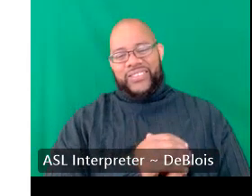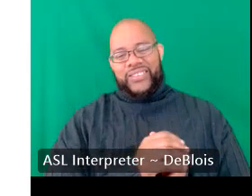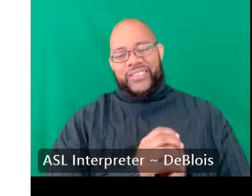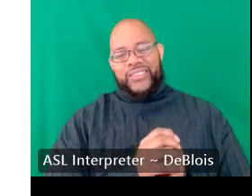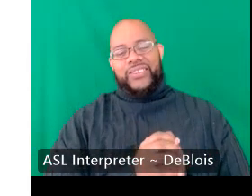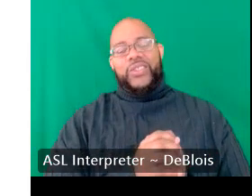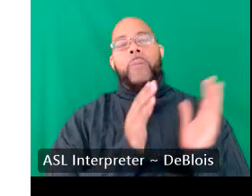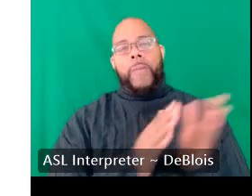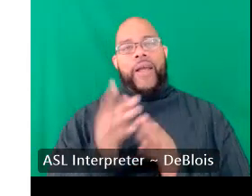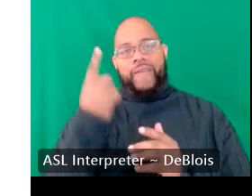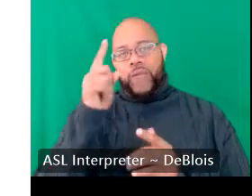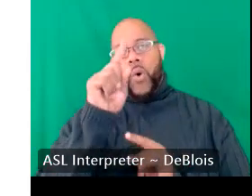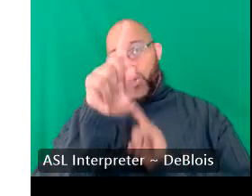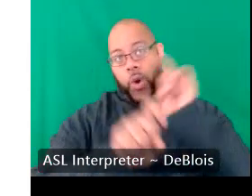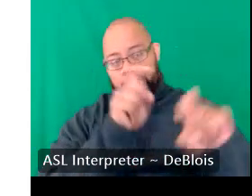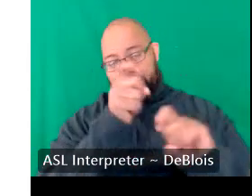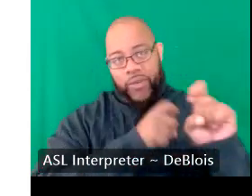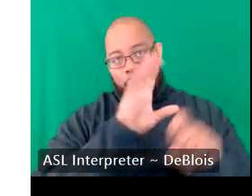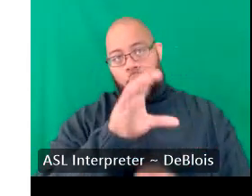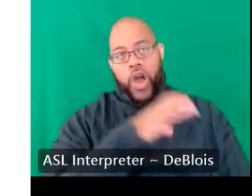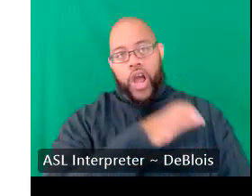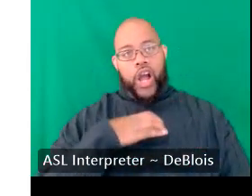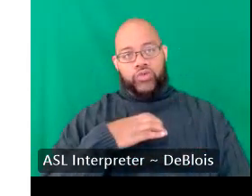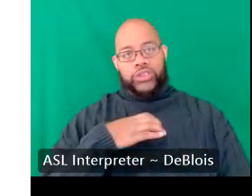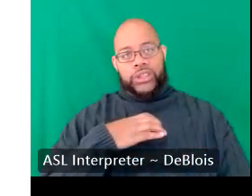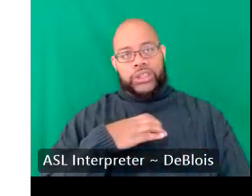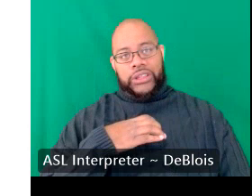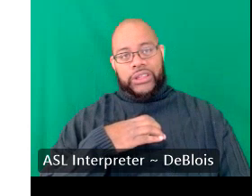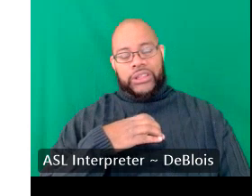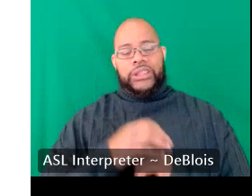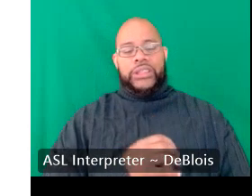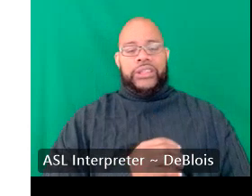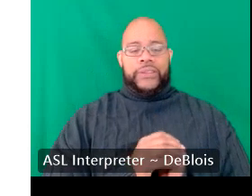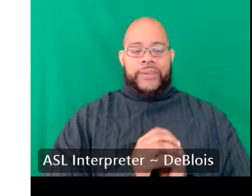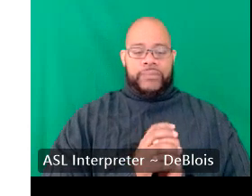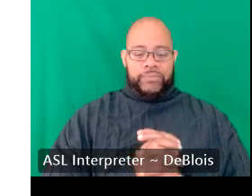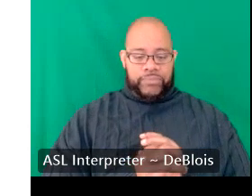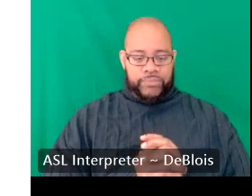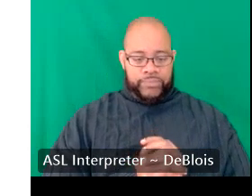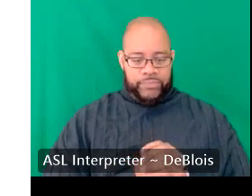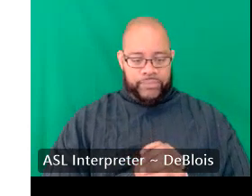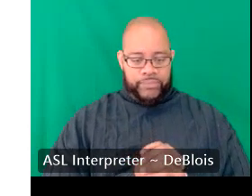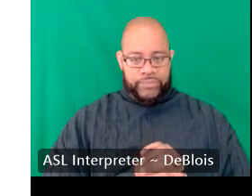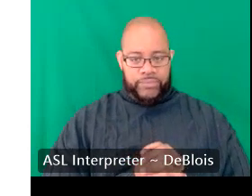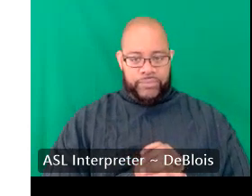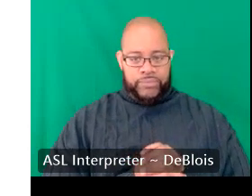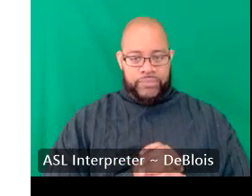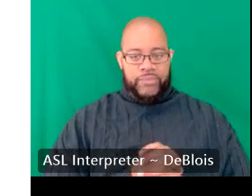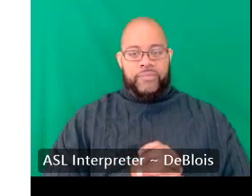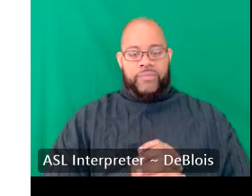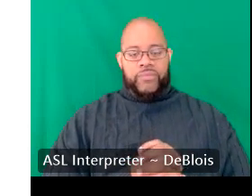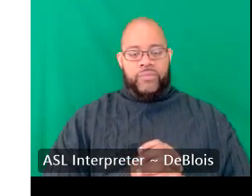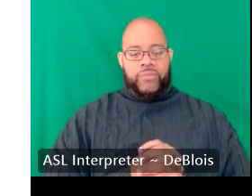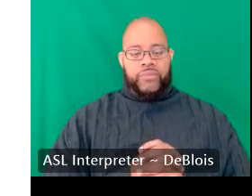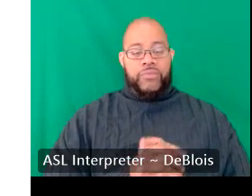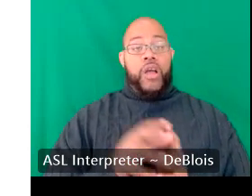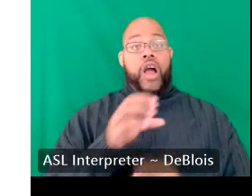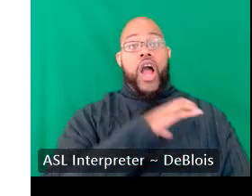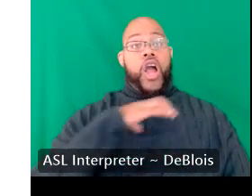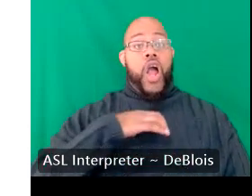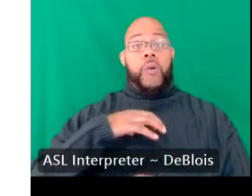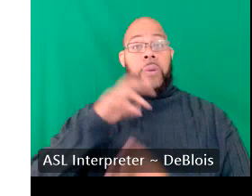be prepared for questions from your congressional committees. as the Congress members and their